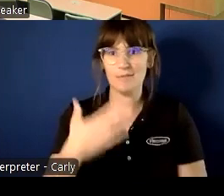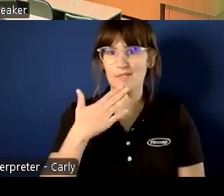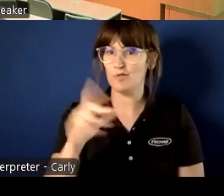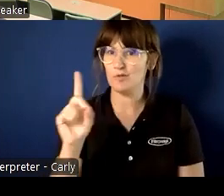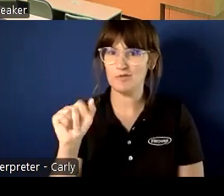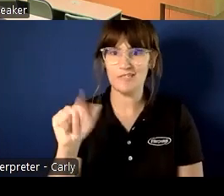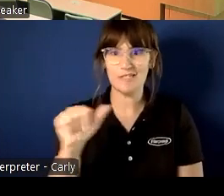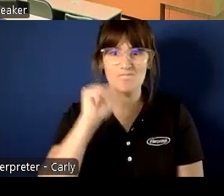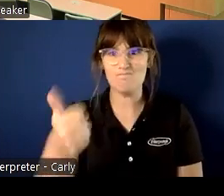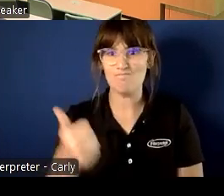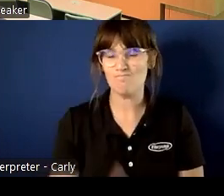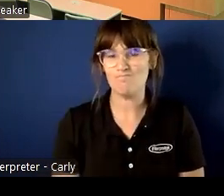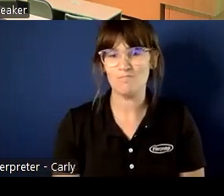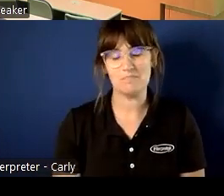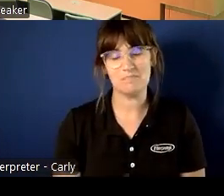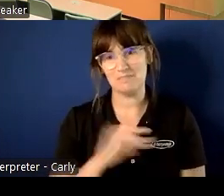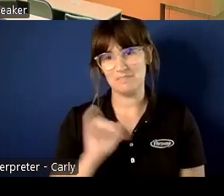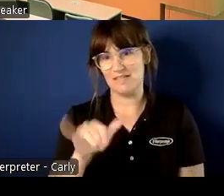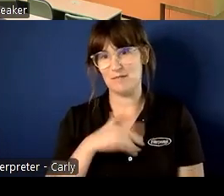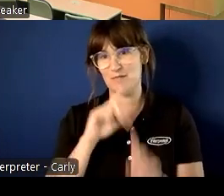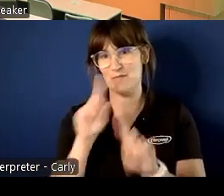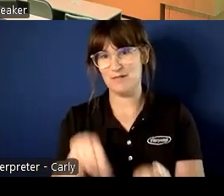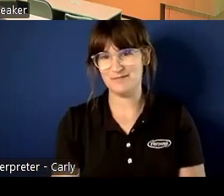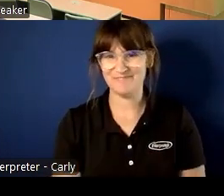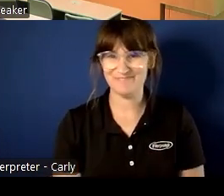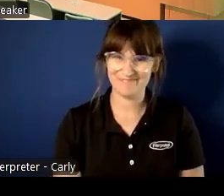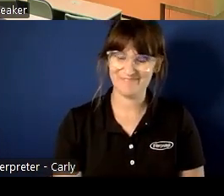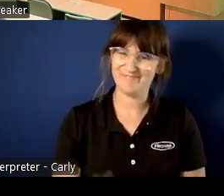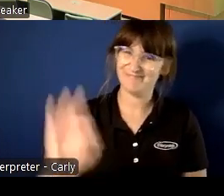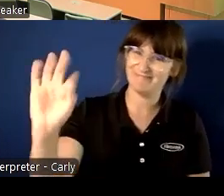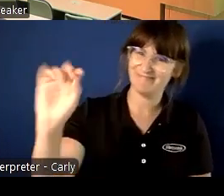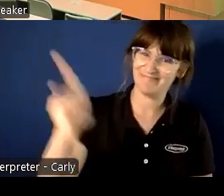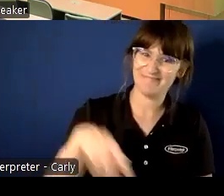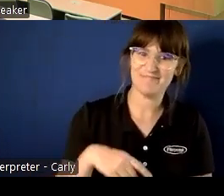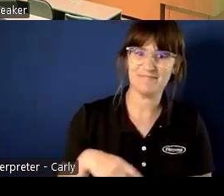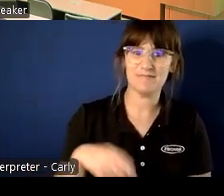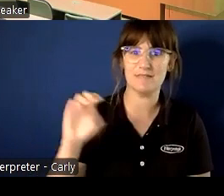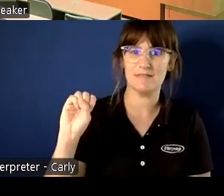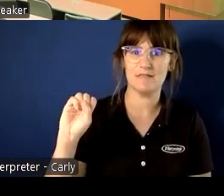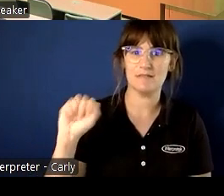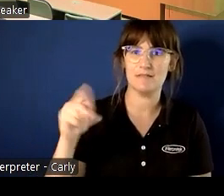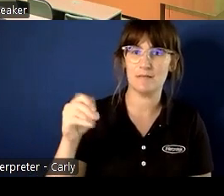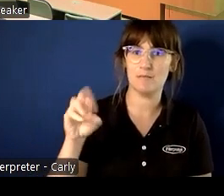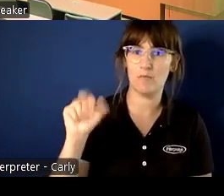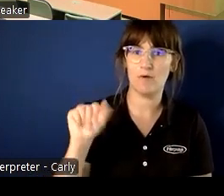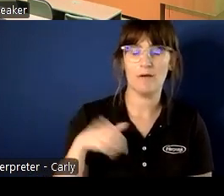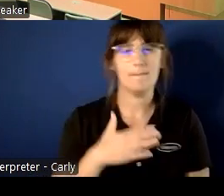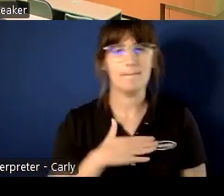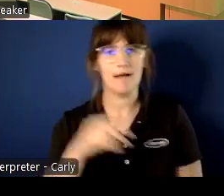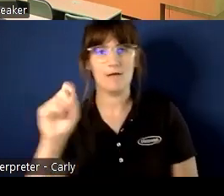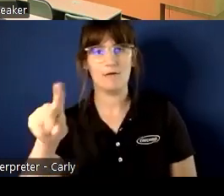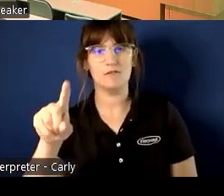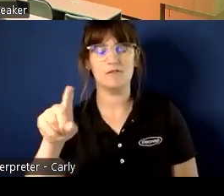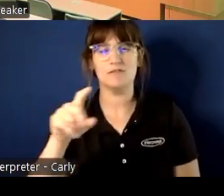So that would be my response to that. Okay. Sephora? The Question I have is actually